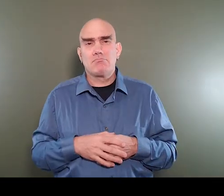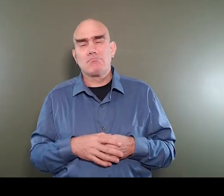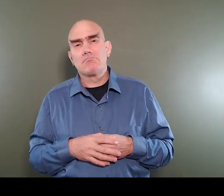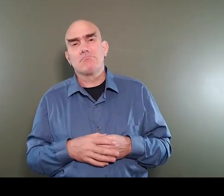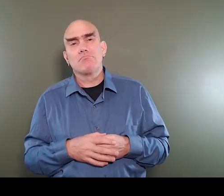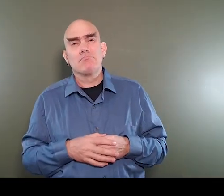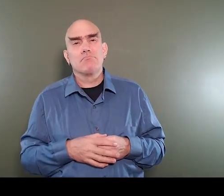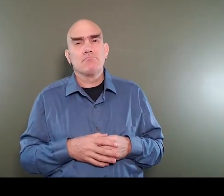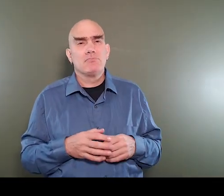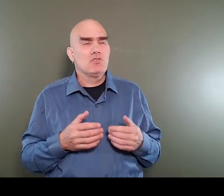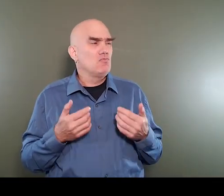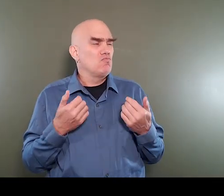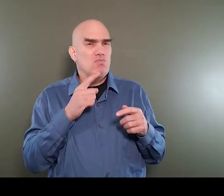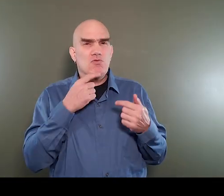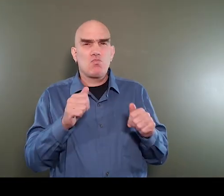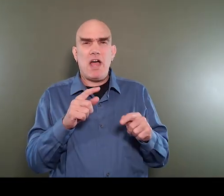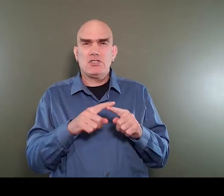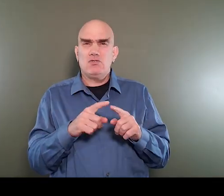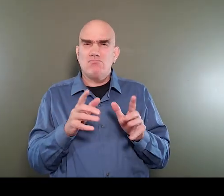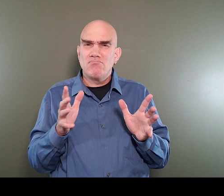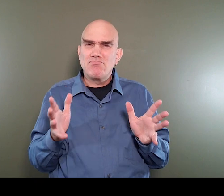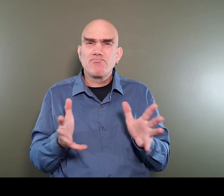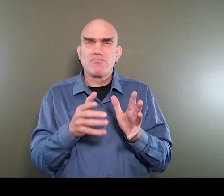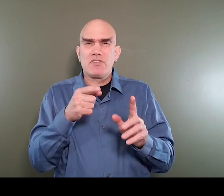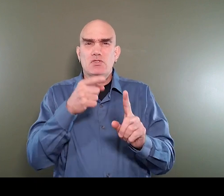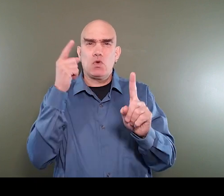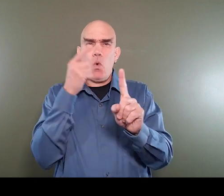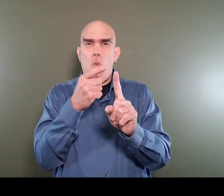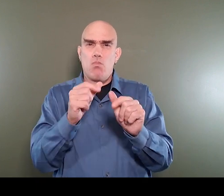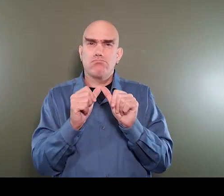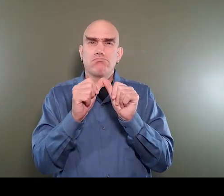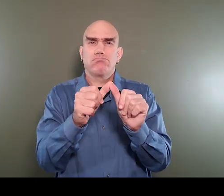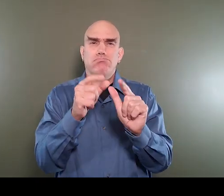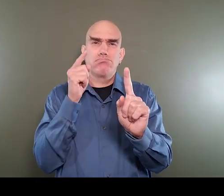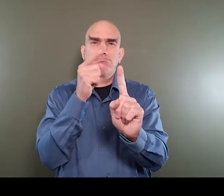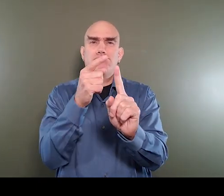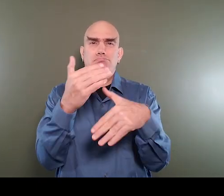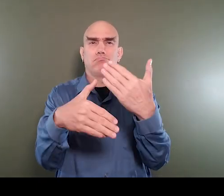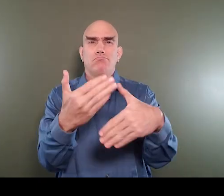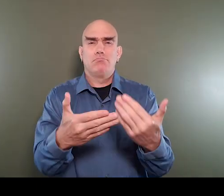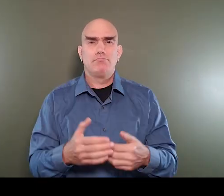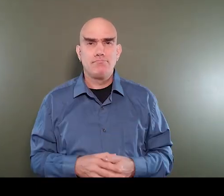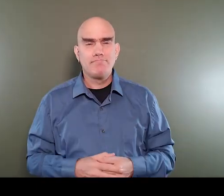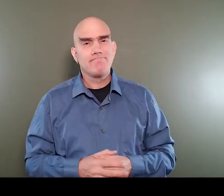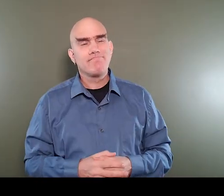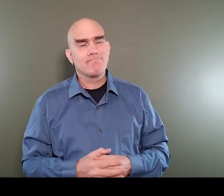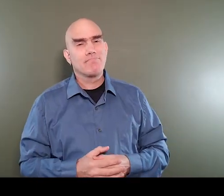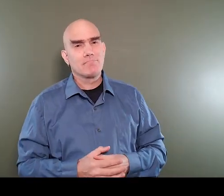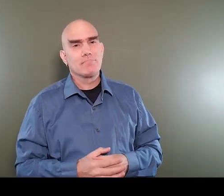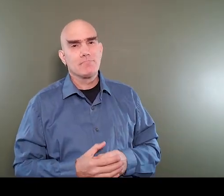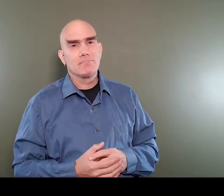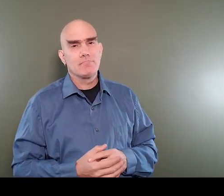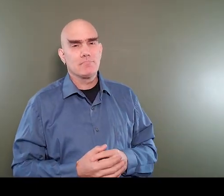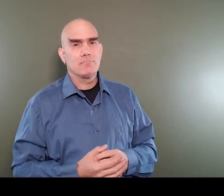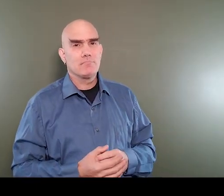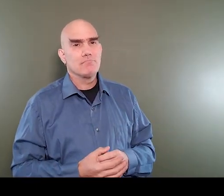volunteer, really trying to further this goal.